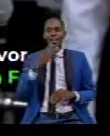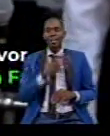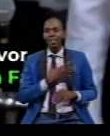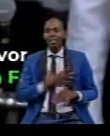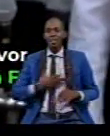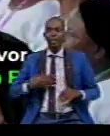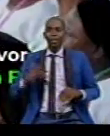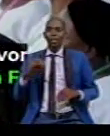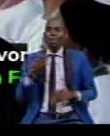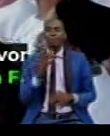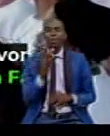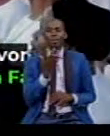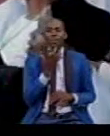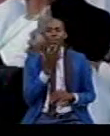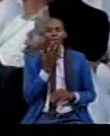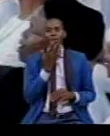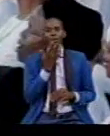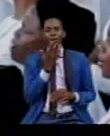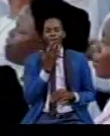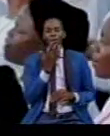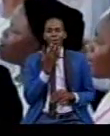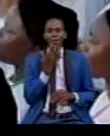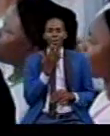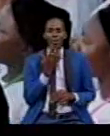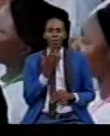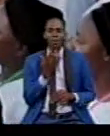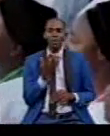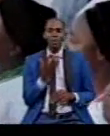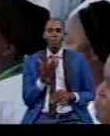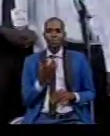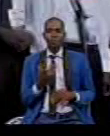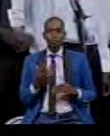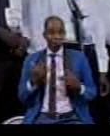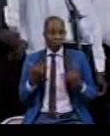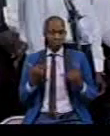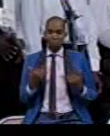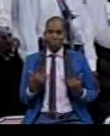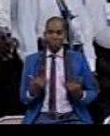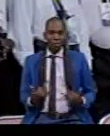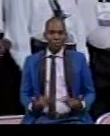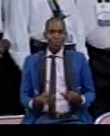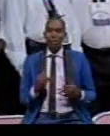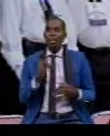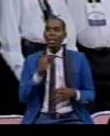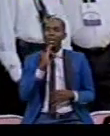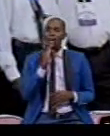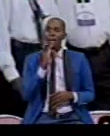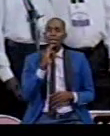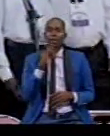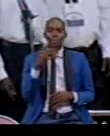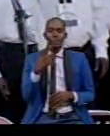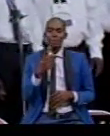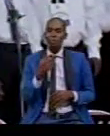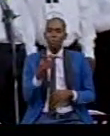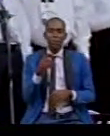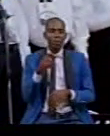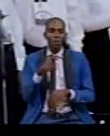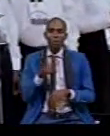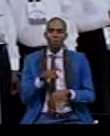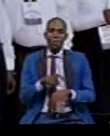giving our life to Jesus Christ, we have taken a very wise decision. We welcome you to the kingdom of